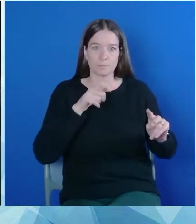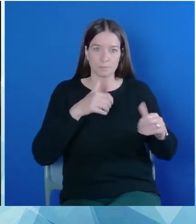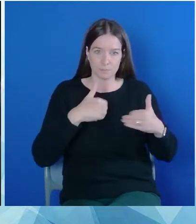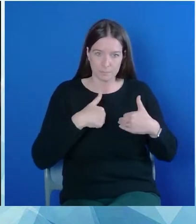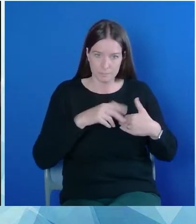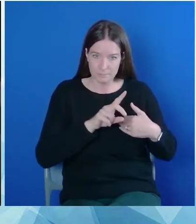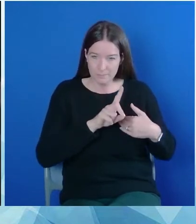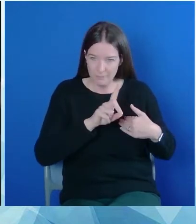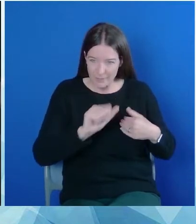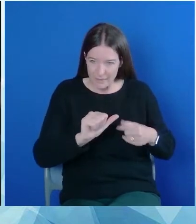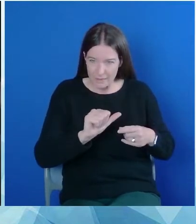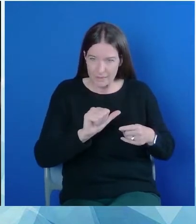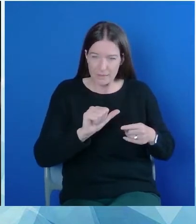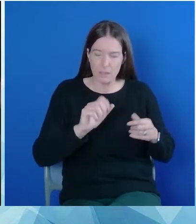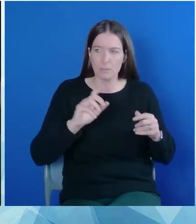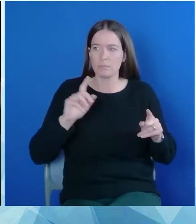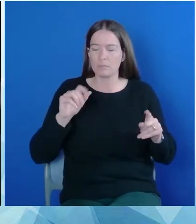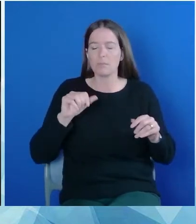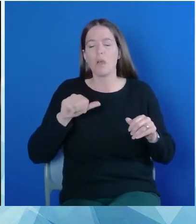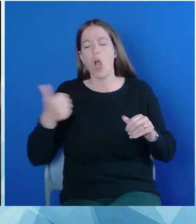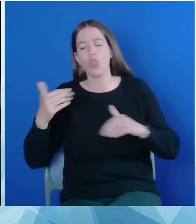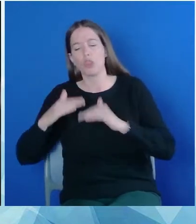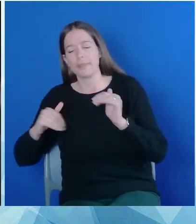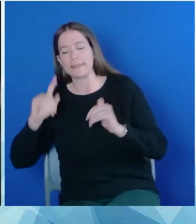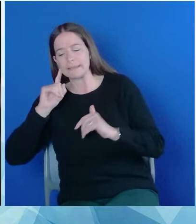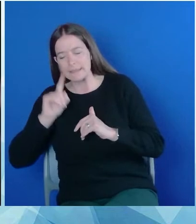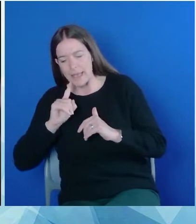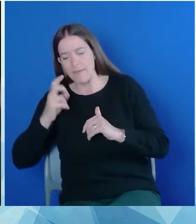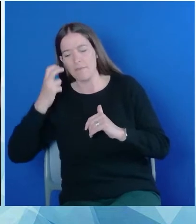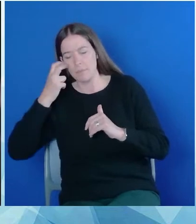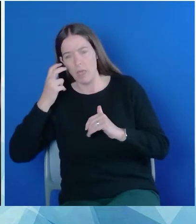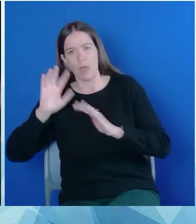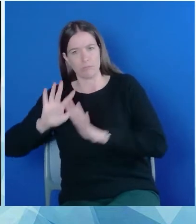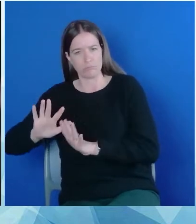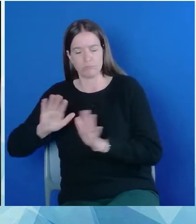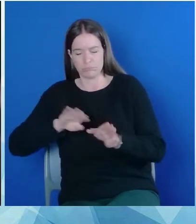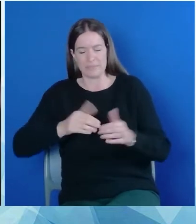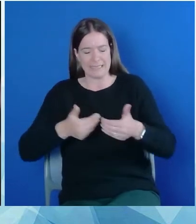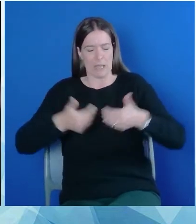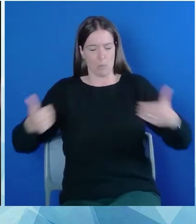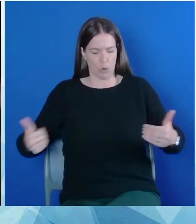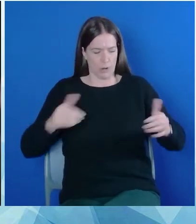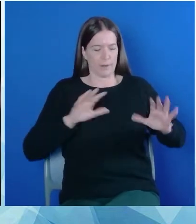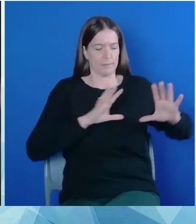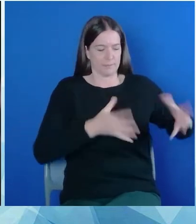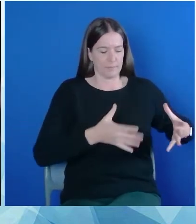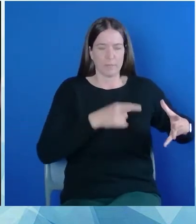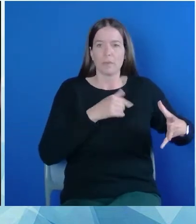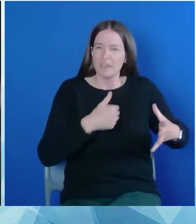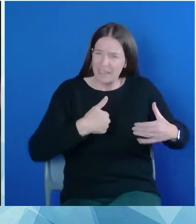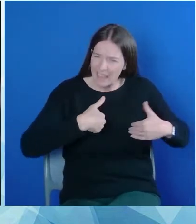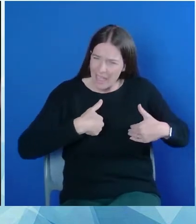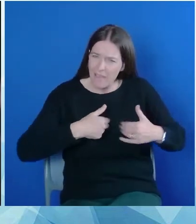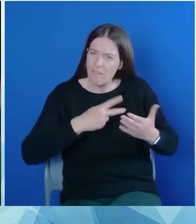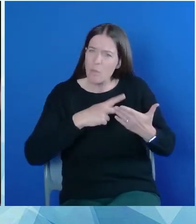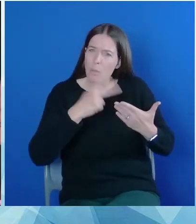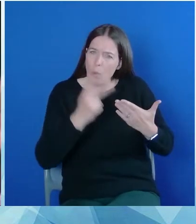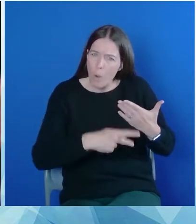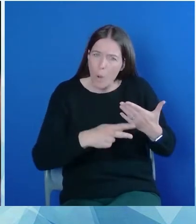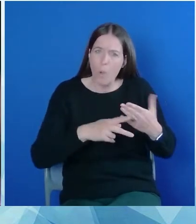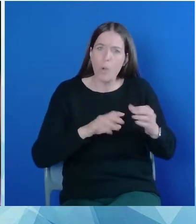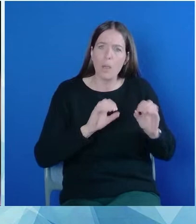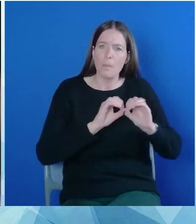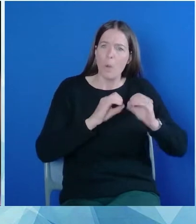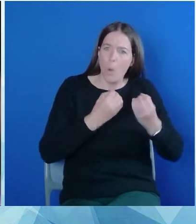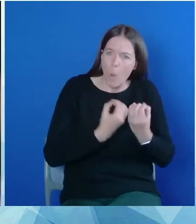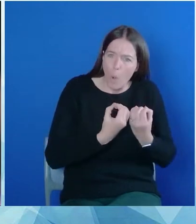etc., are there existing programs, organizations, schools that provide services and meet the needs of children